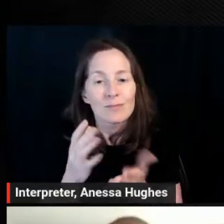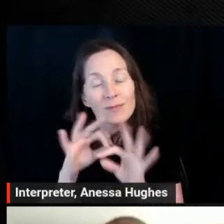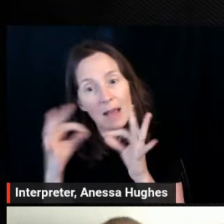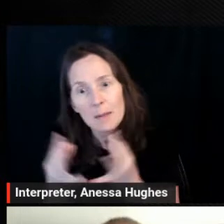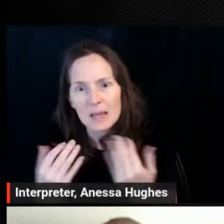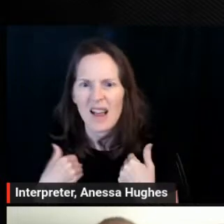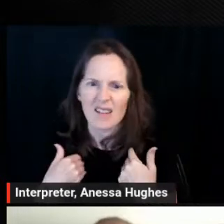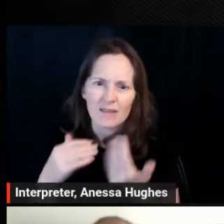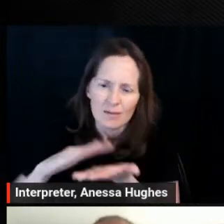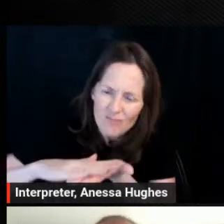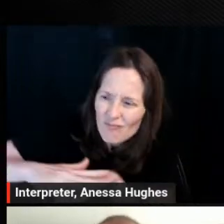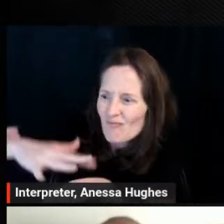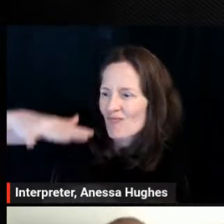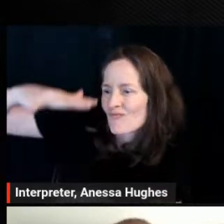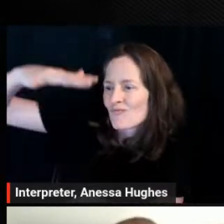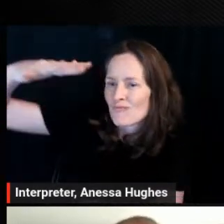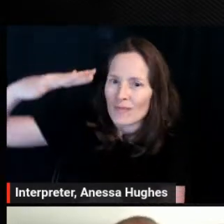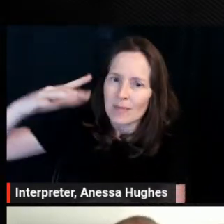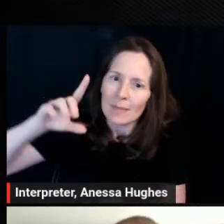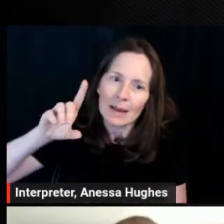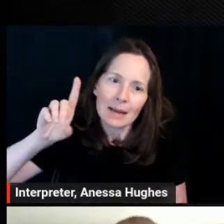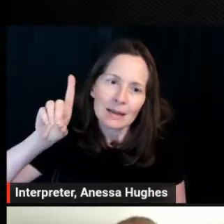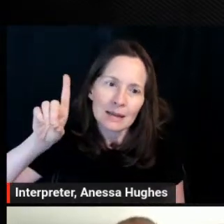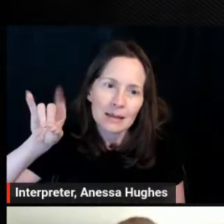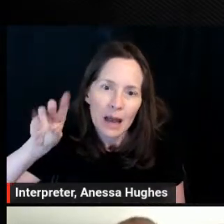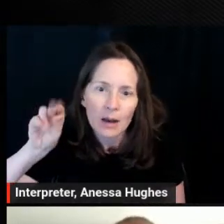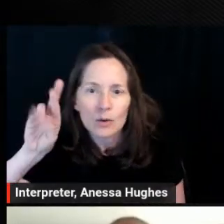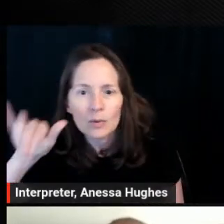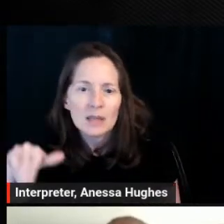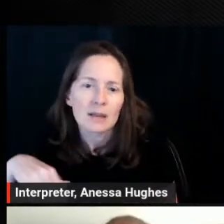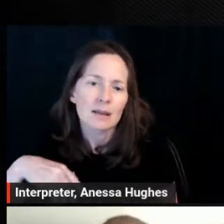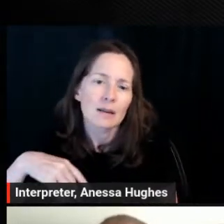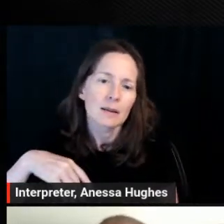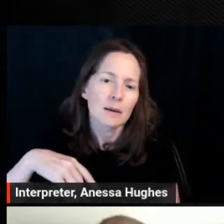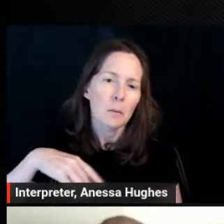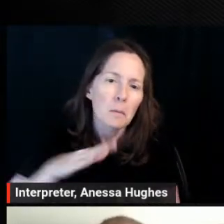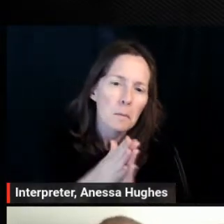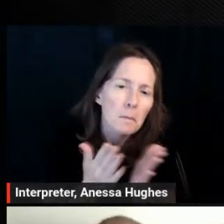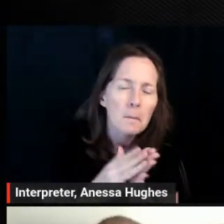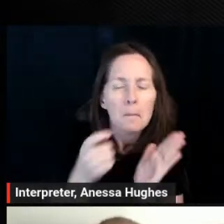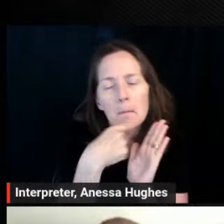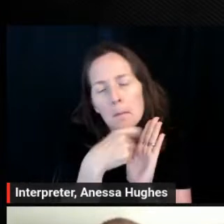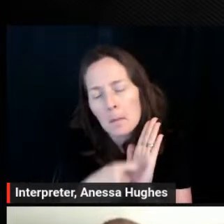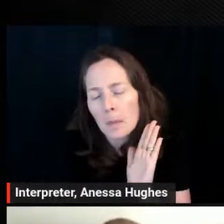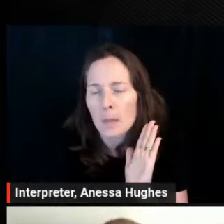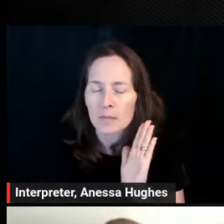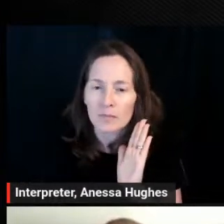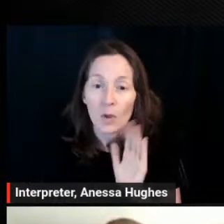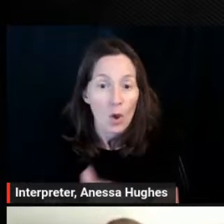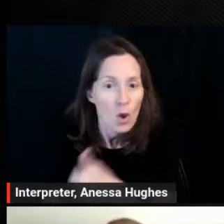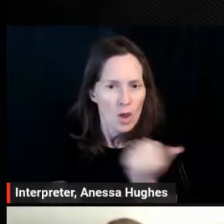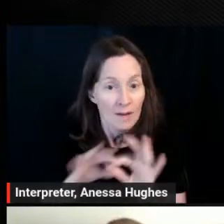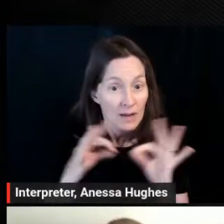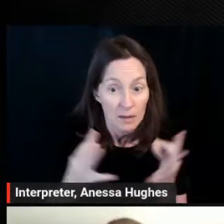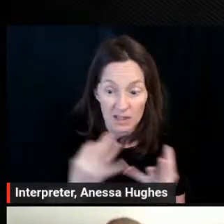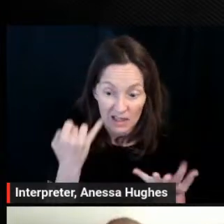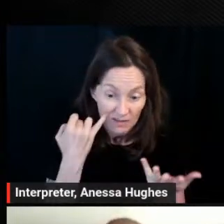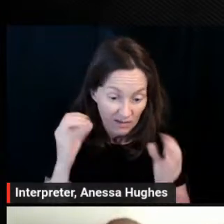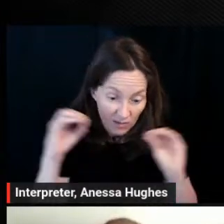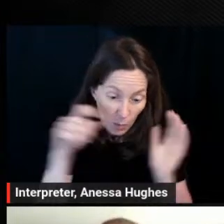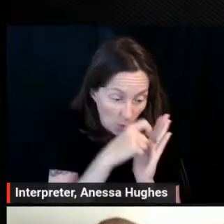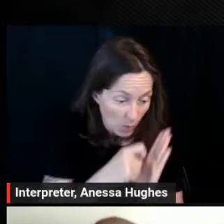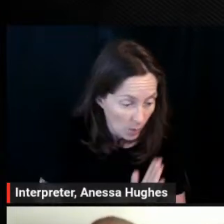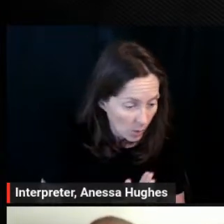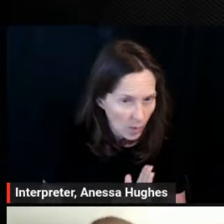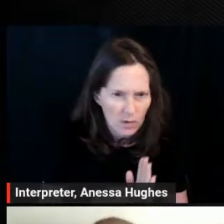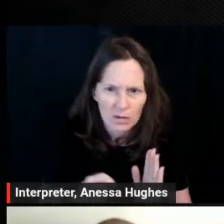diaries, or memoirs often remain untold and unstudied as a result. So what